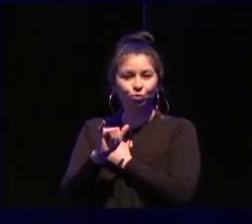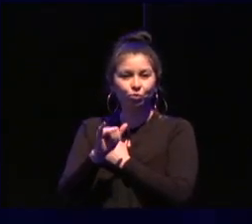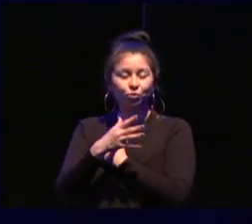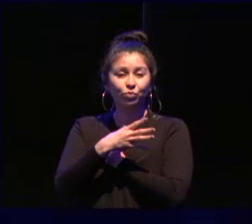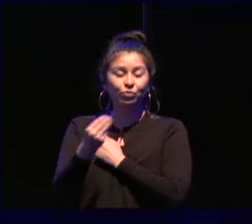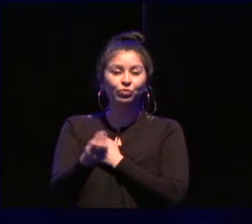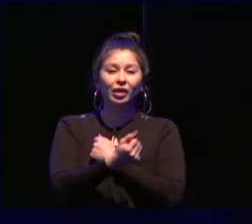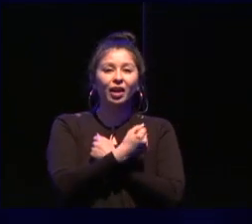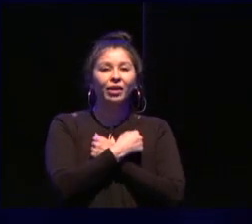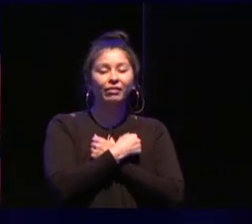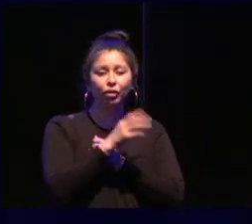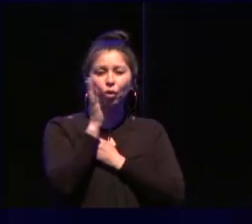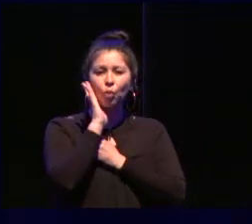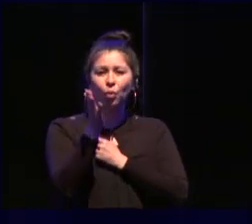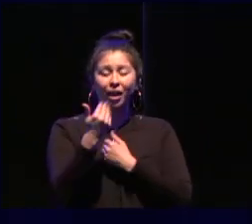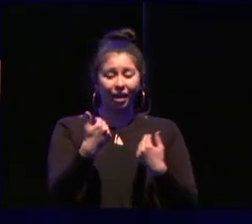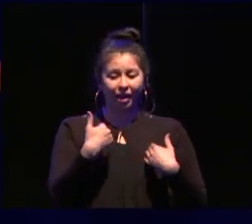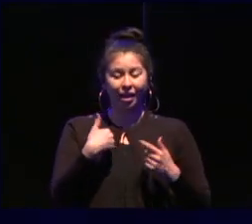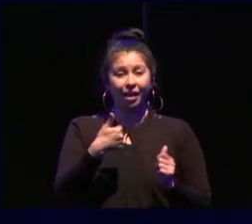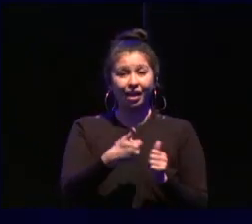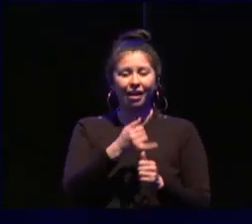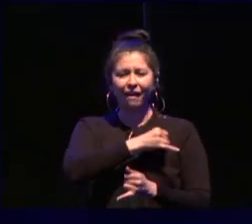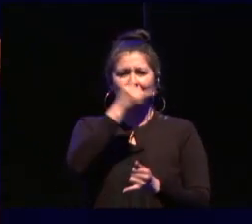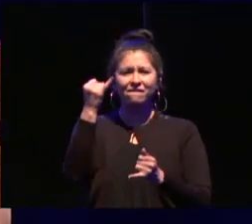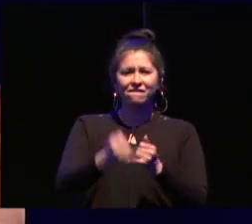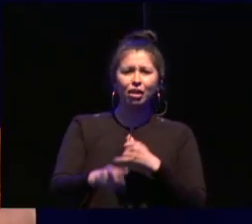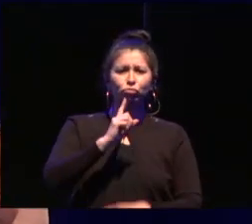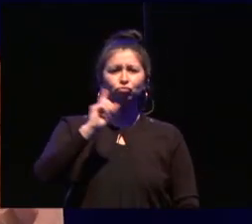love, and love will have the final